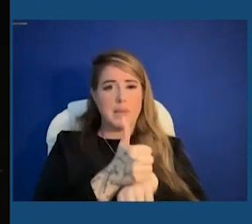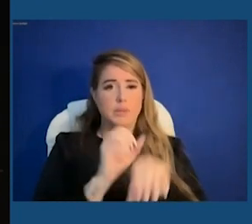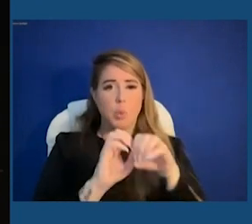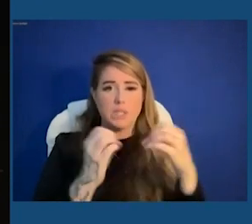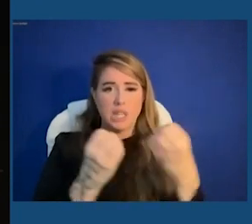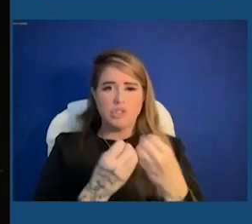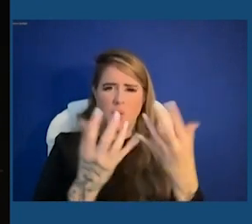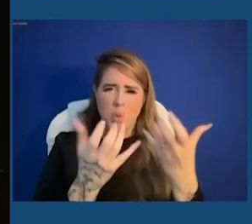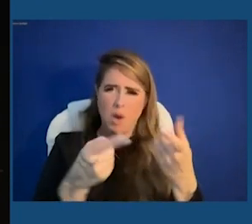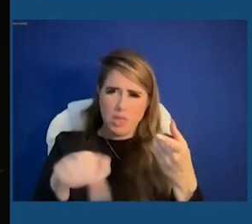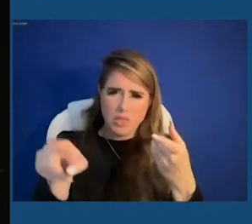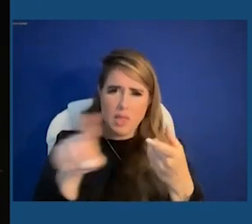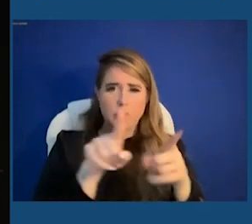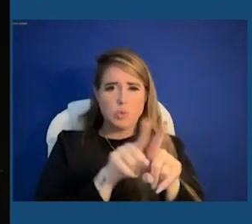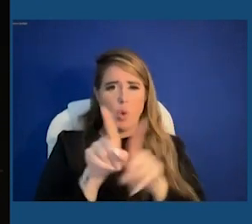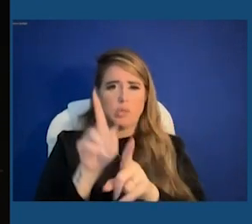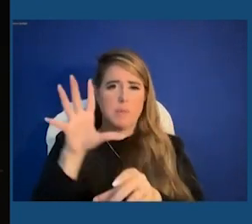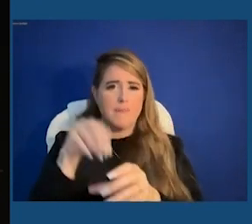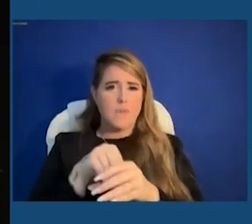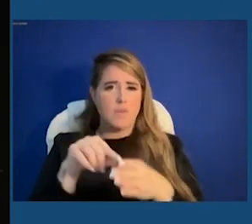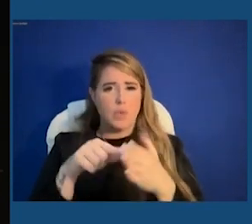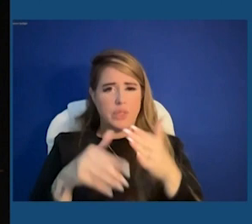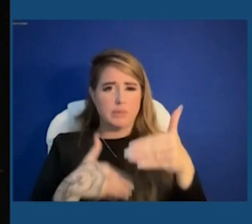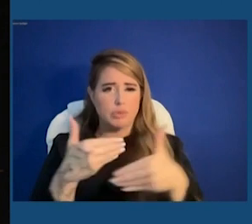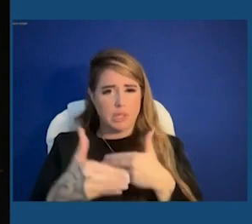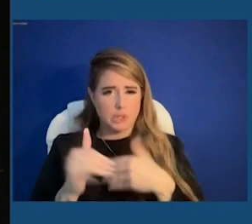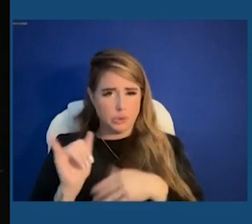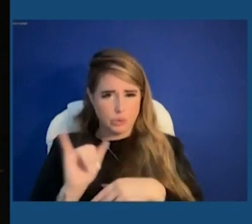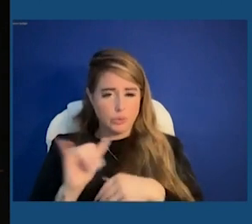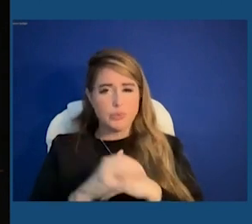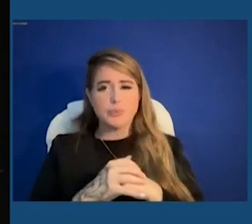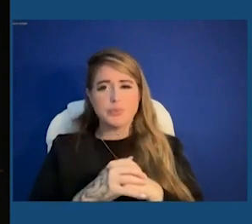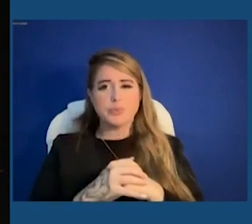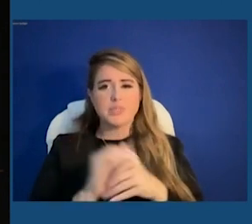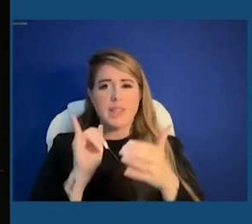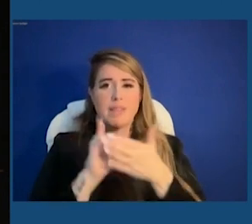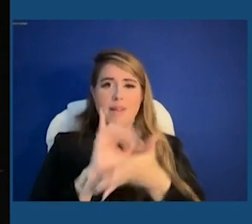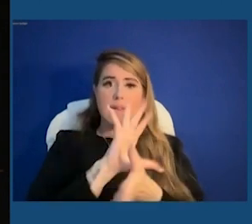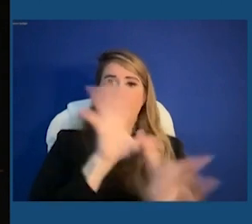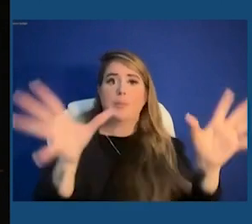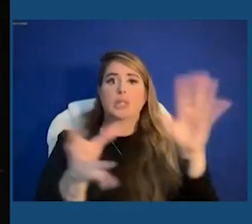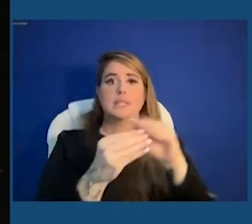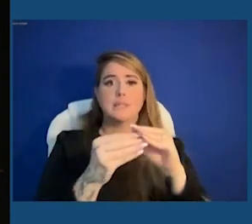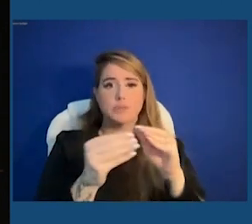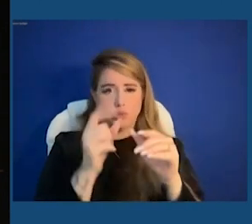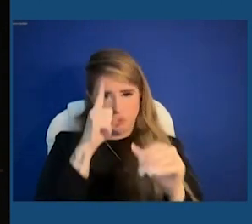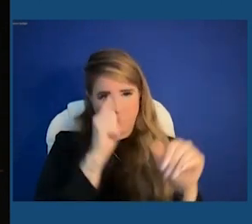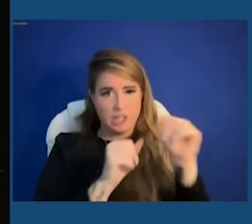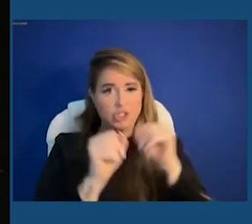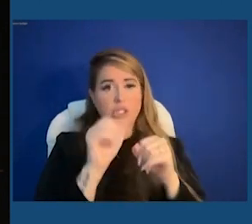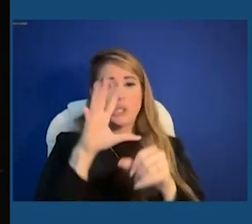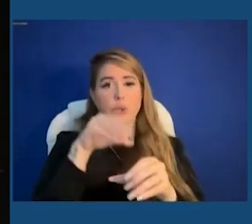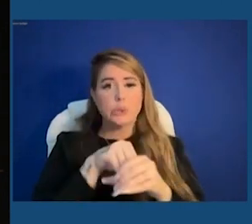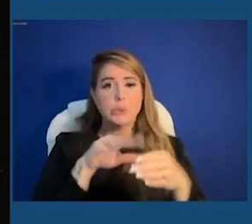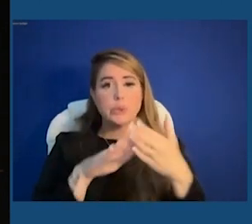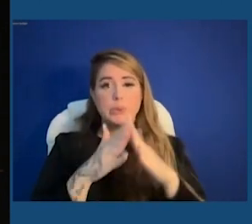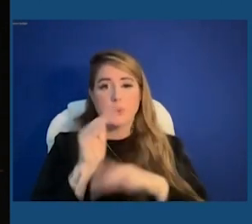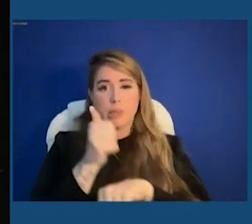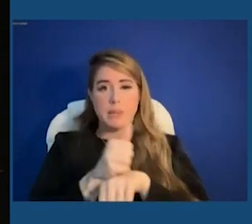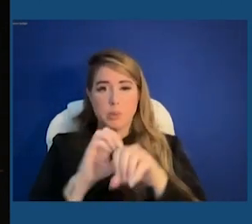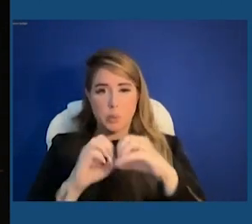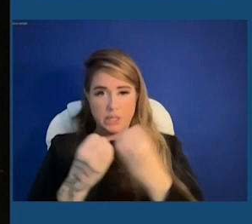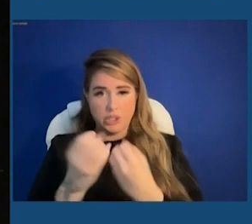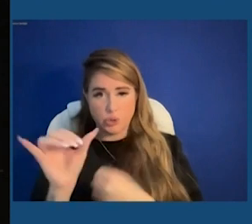them to also be involved in this process as well, too. So this comprehensive strategy includes community-based organizations as well, too.